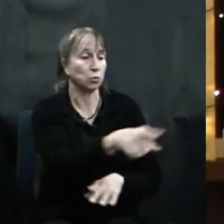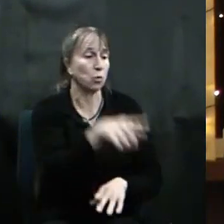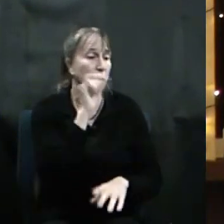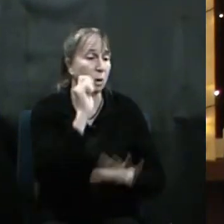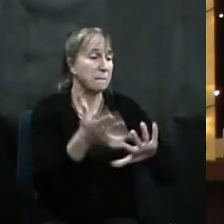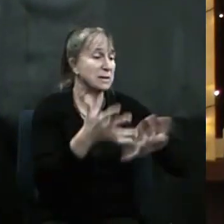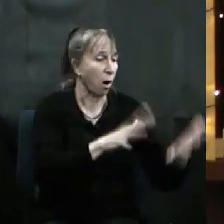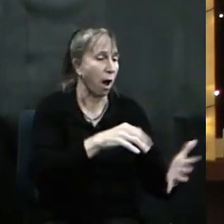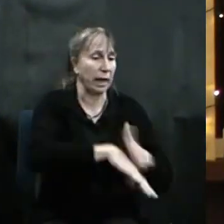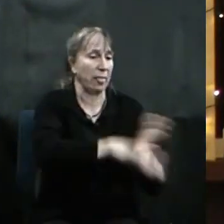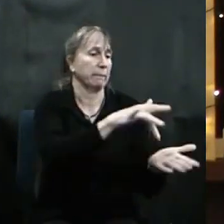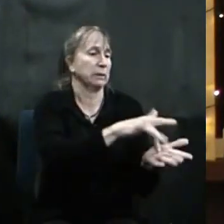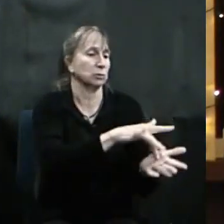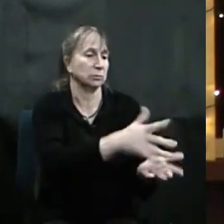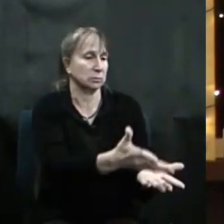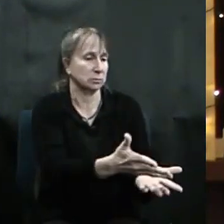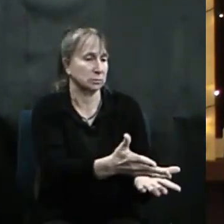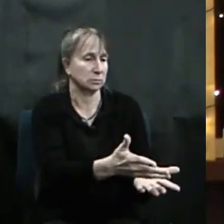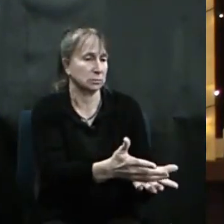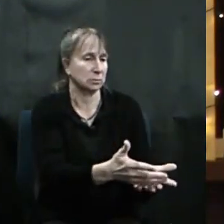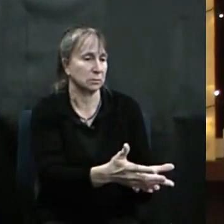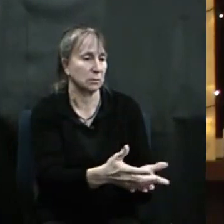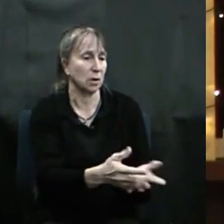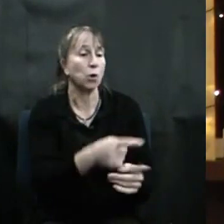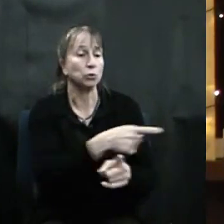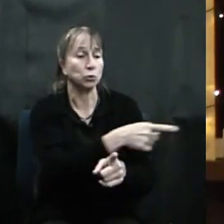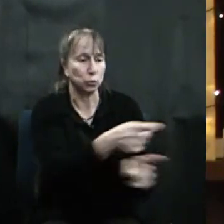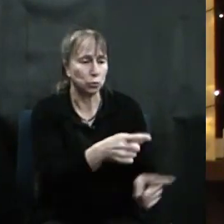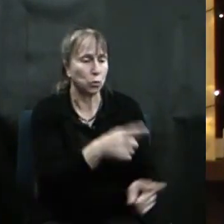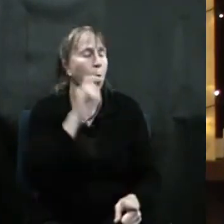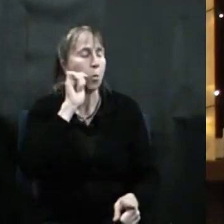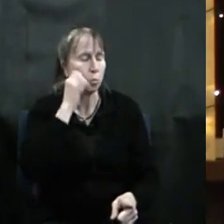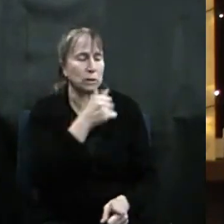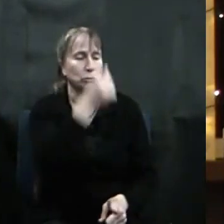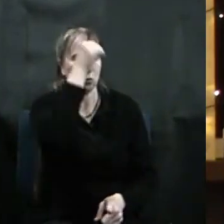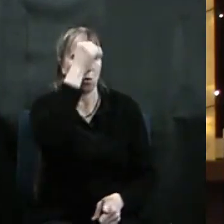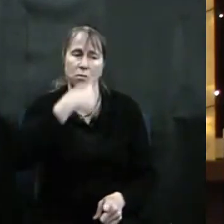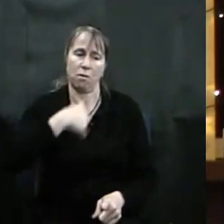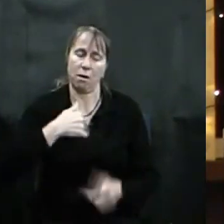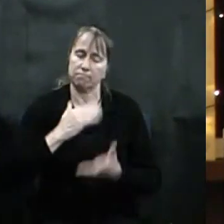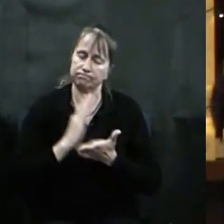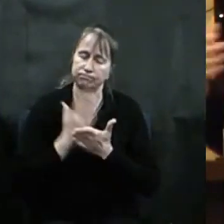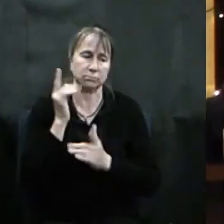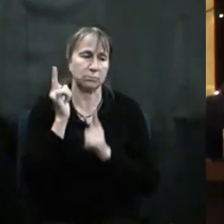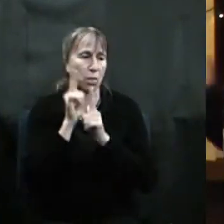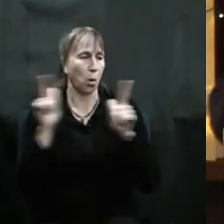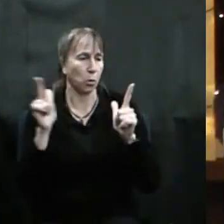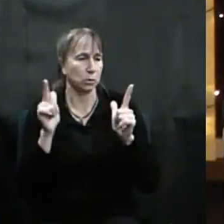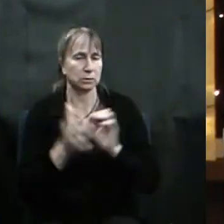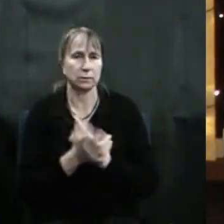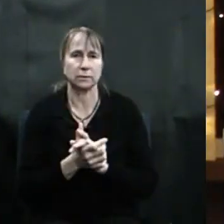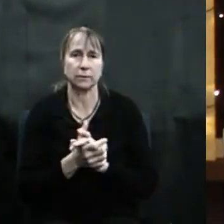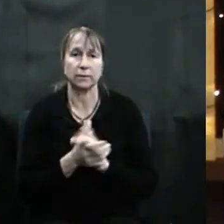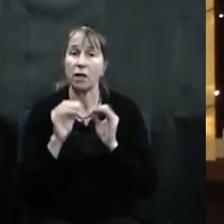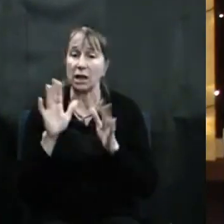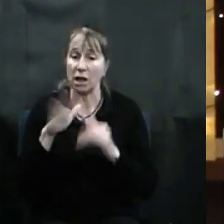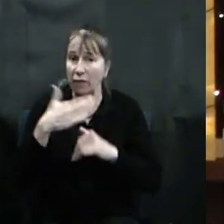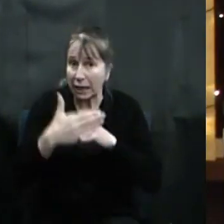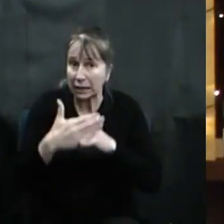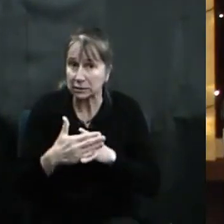of it. And you shall know that I am the Lord. Have a look right at the end of the